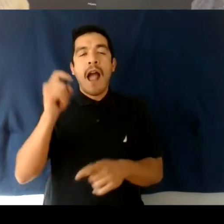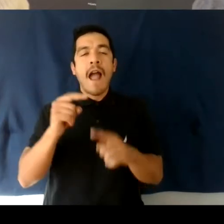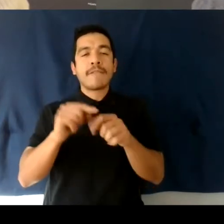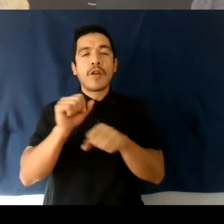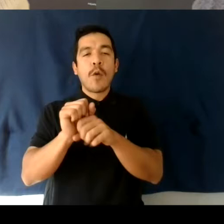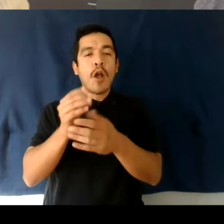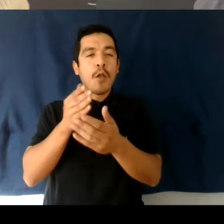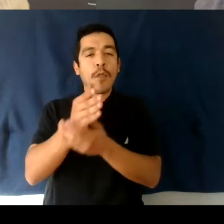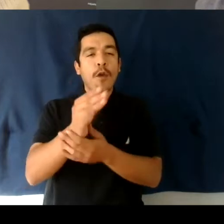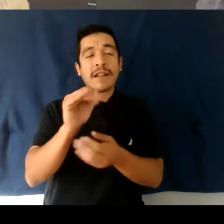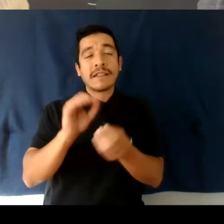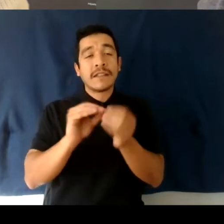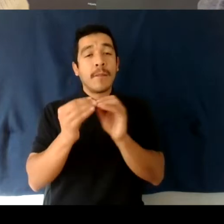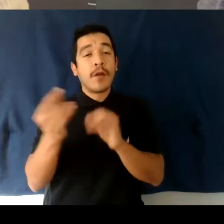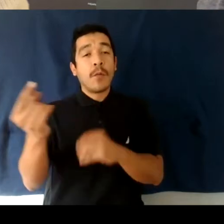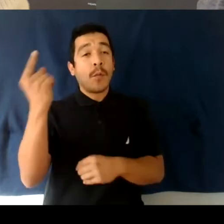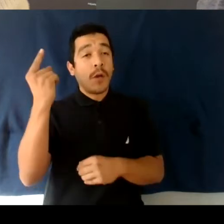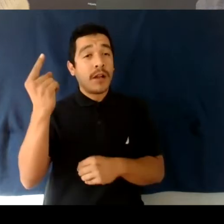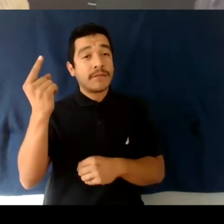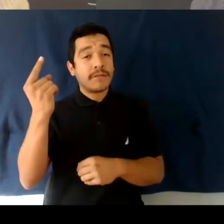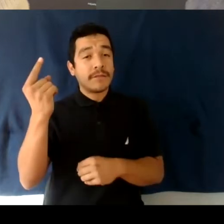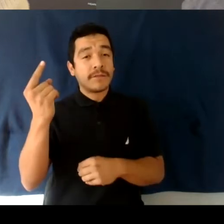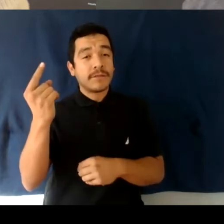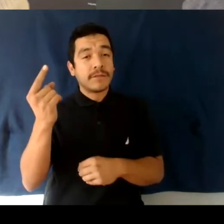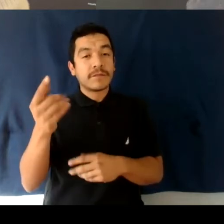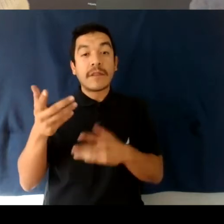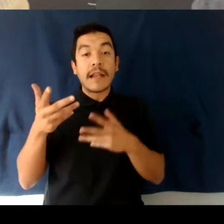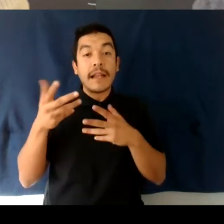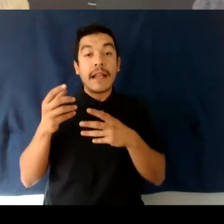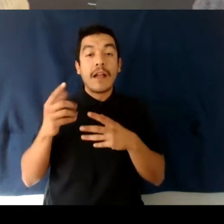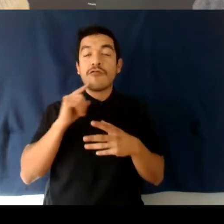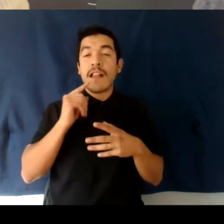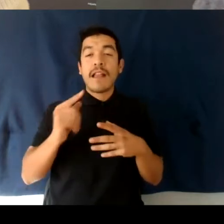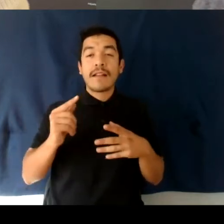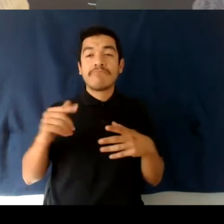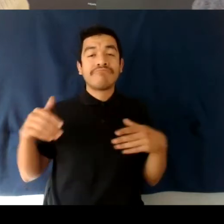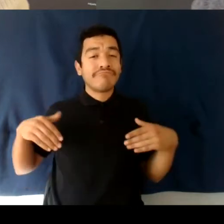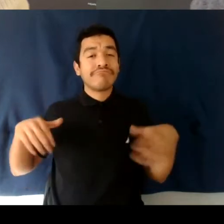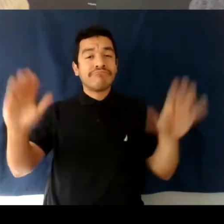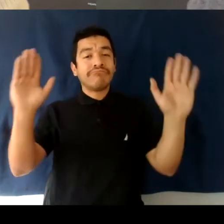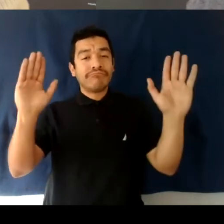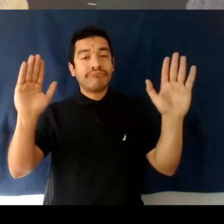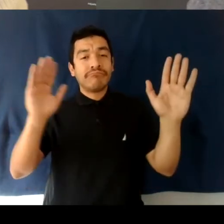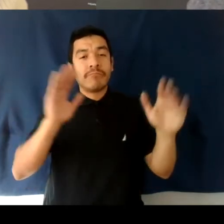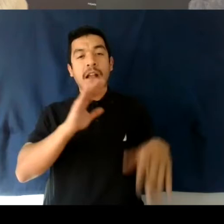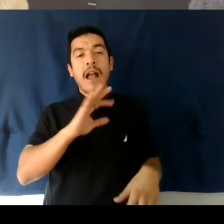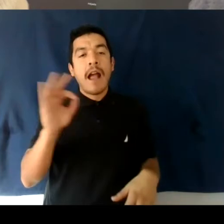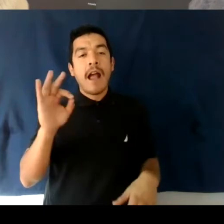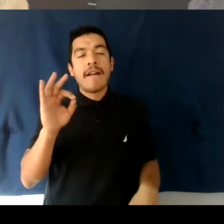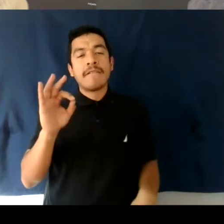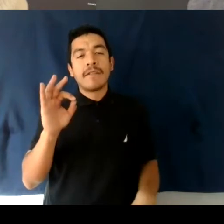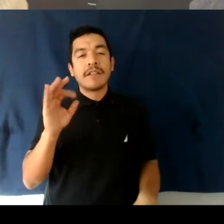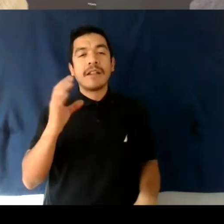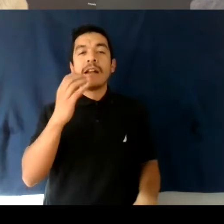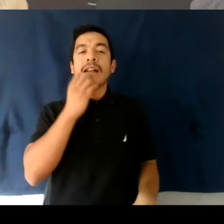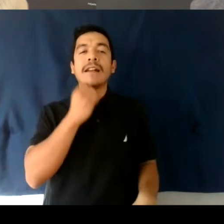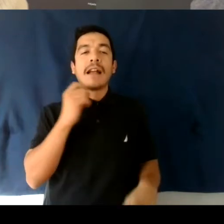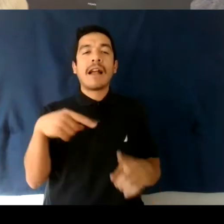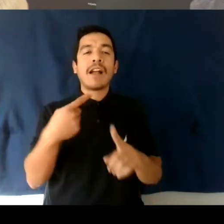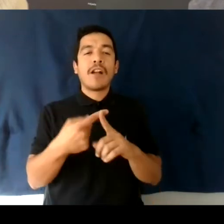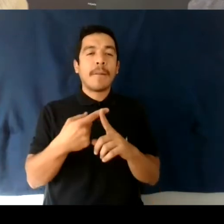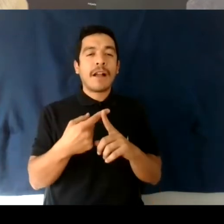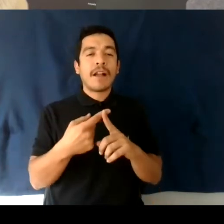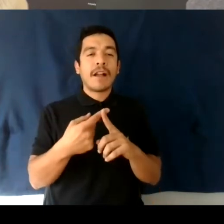through is number one is letting go of caring about